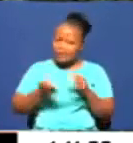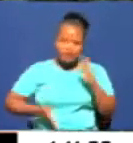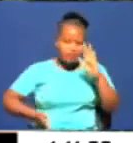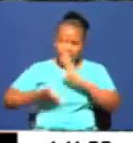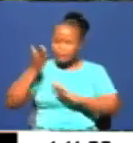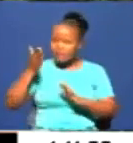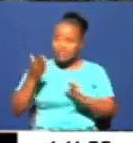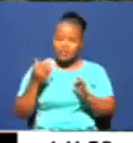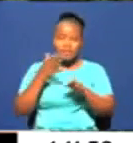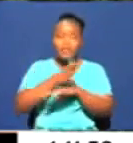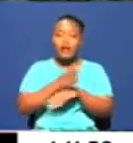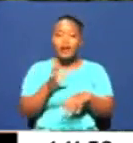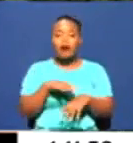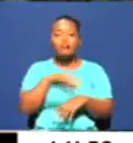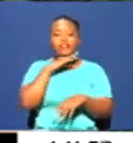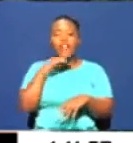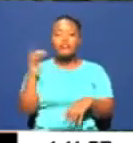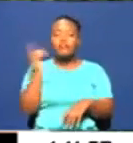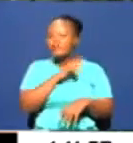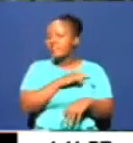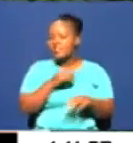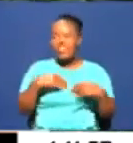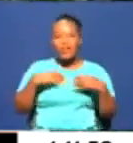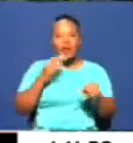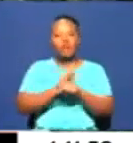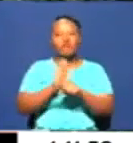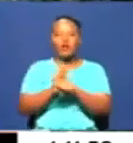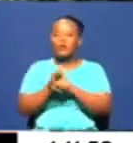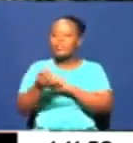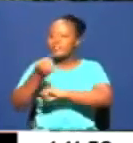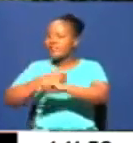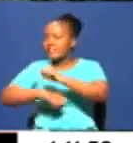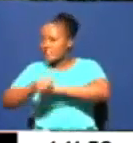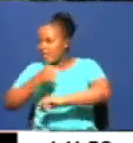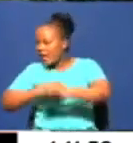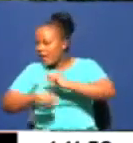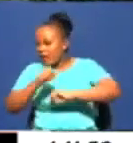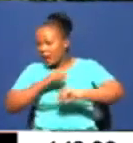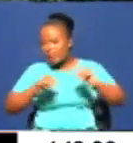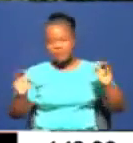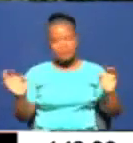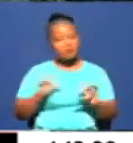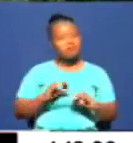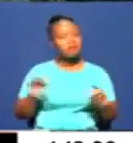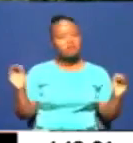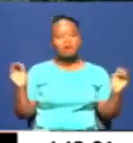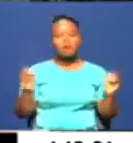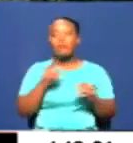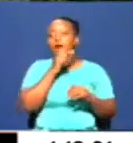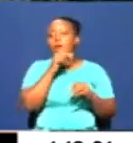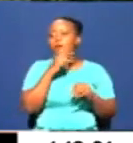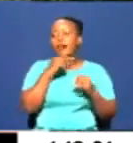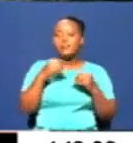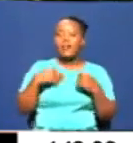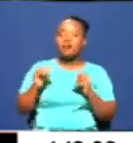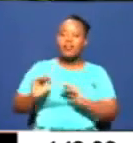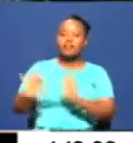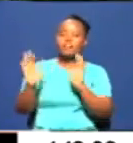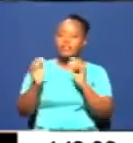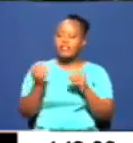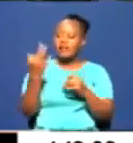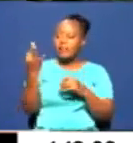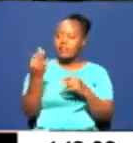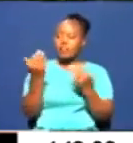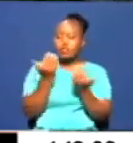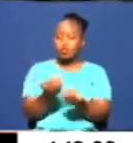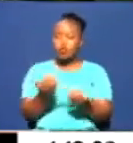his death. So there's not much ongoing here. The late Njonjo leaves behind 3 children, and of course he once